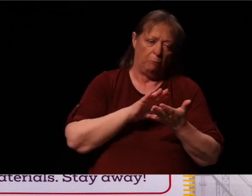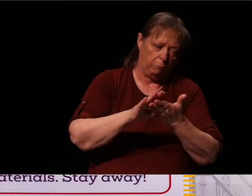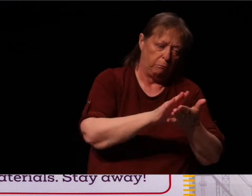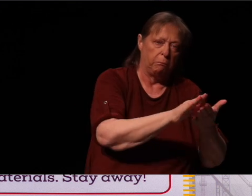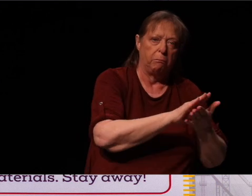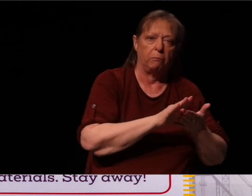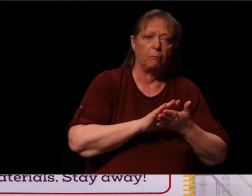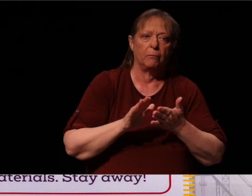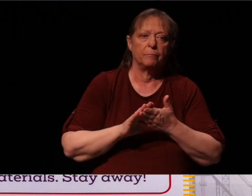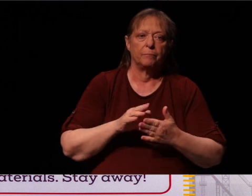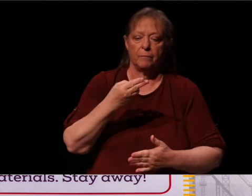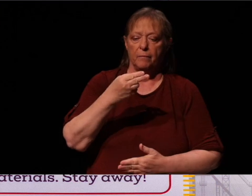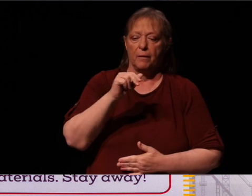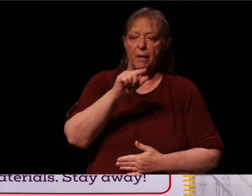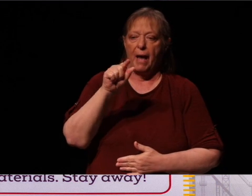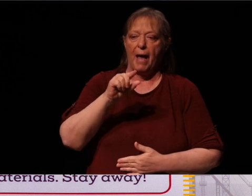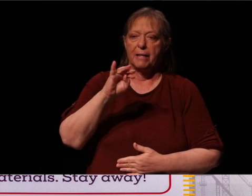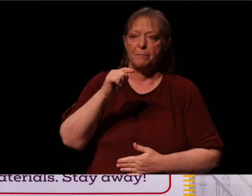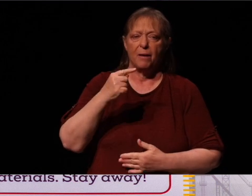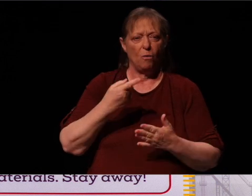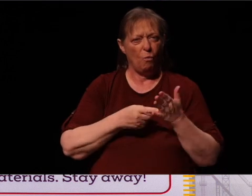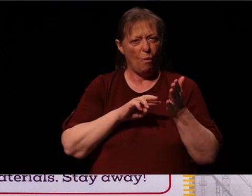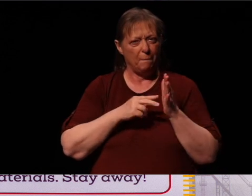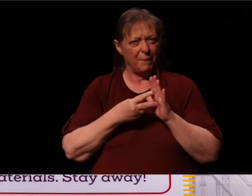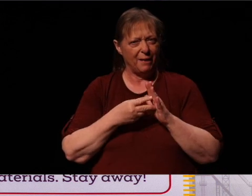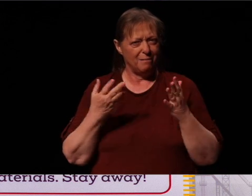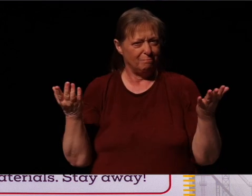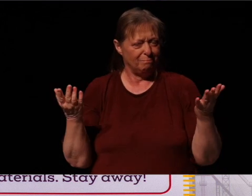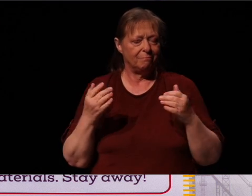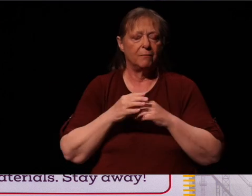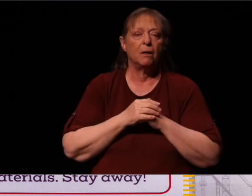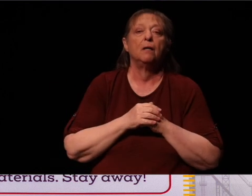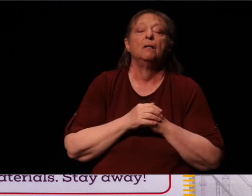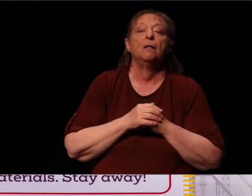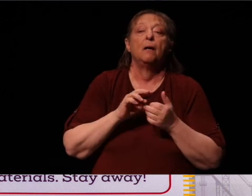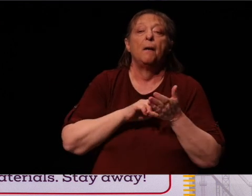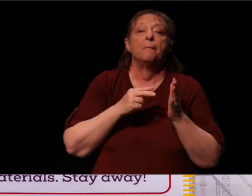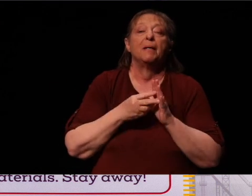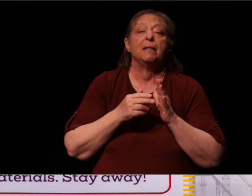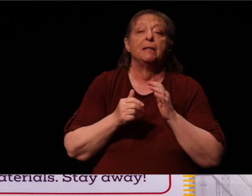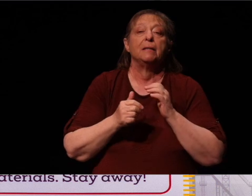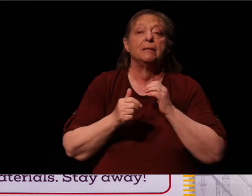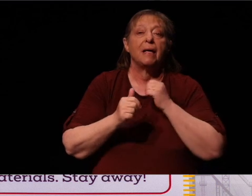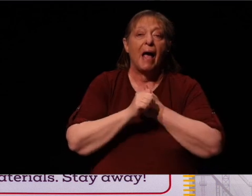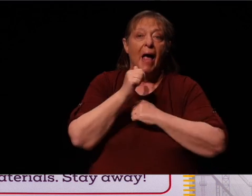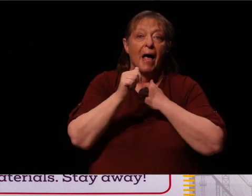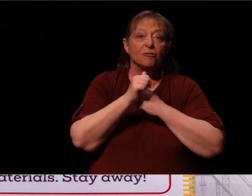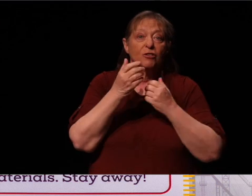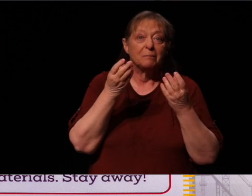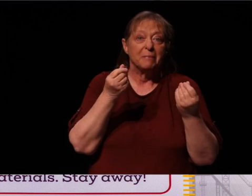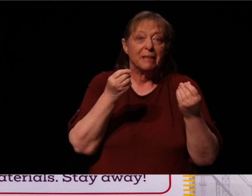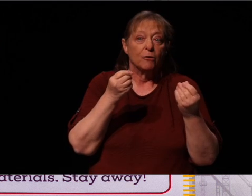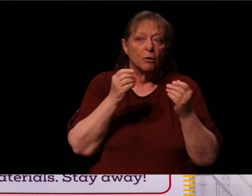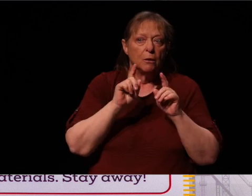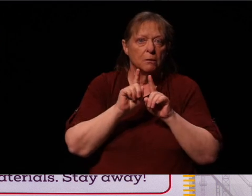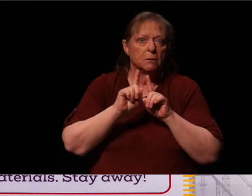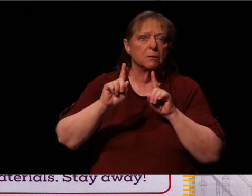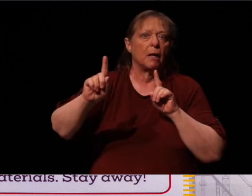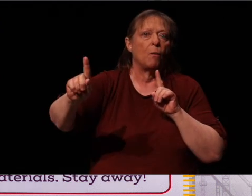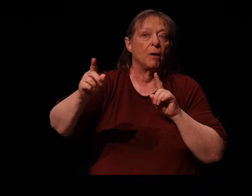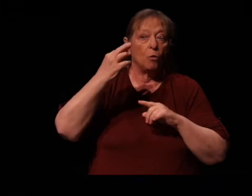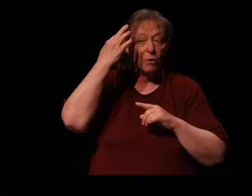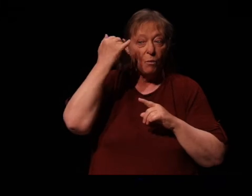spills. Hazmat, what does it mean? It means hazardous materials. Stay